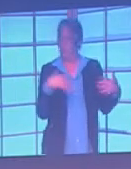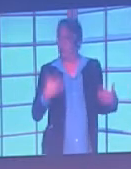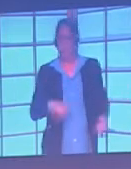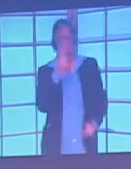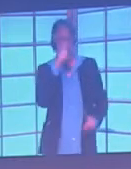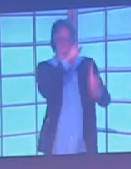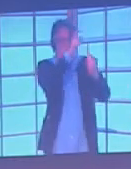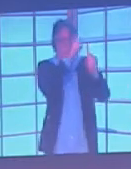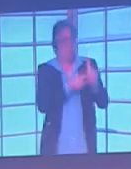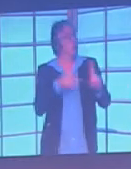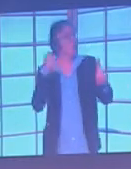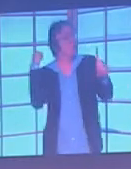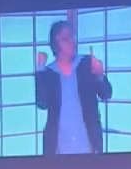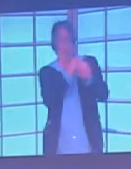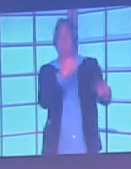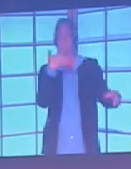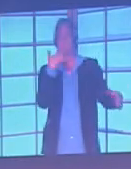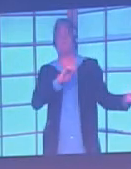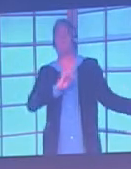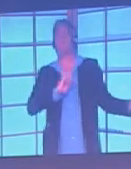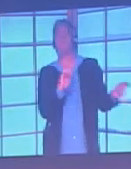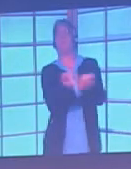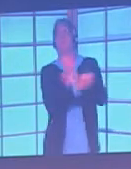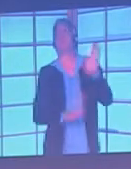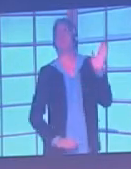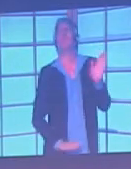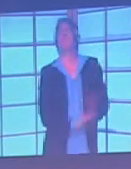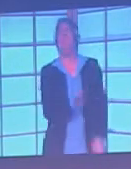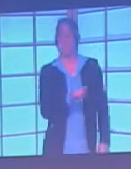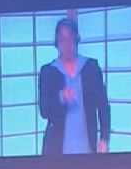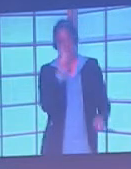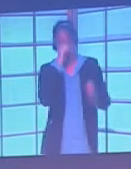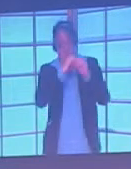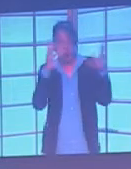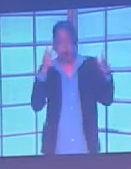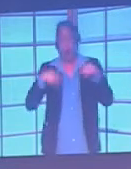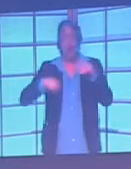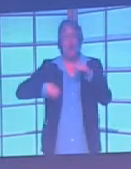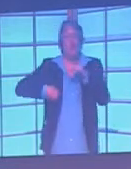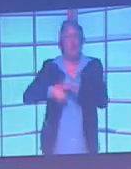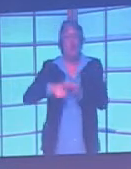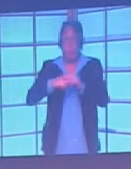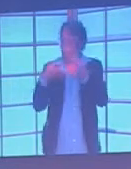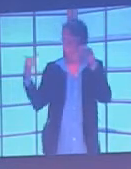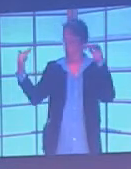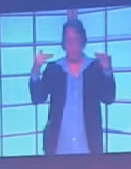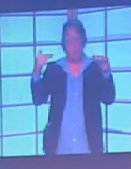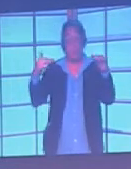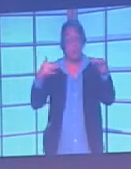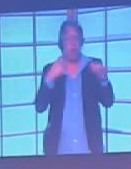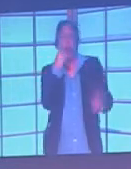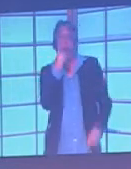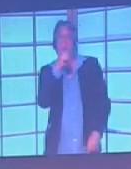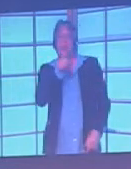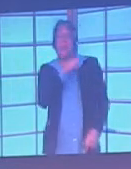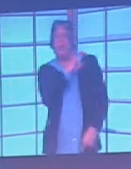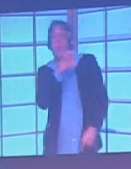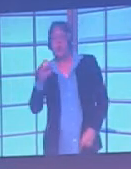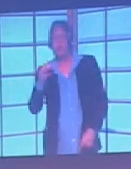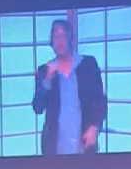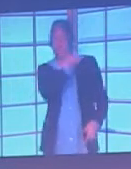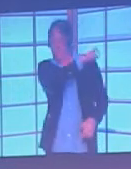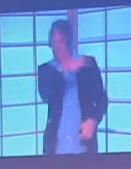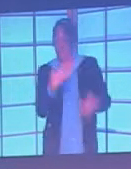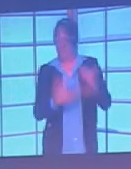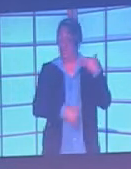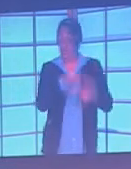change. 1,000 disabled people with Pavel over there, that many of which would have probably never been to a football match, and